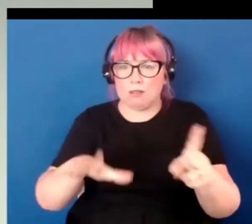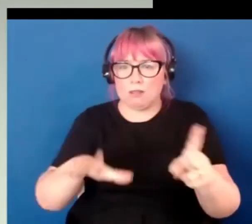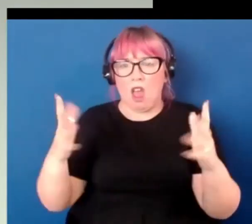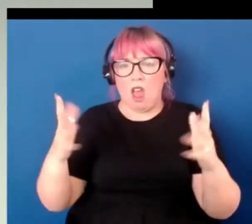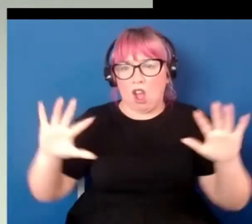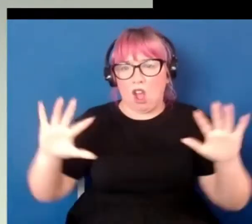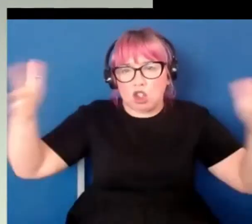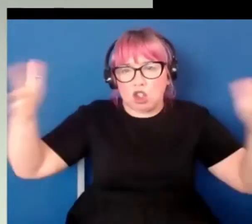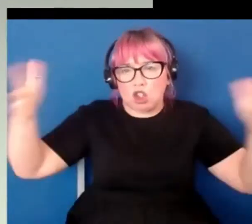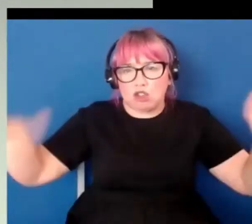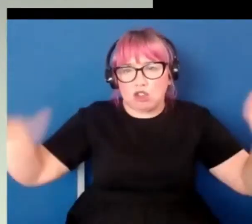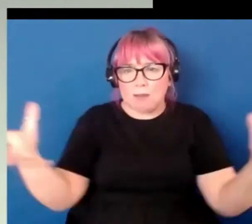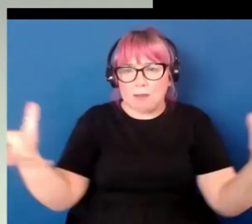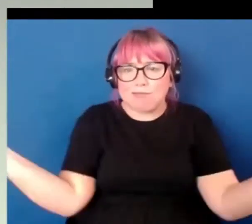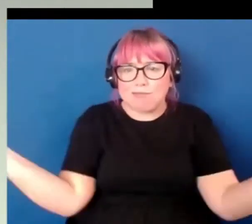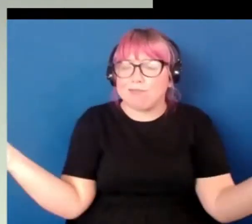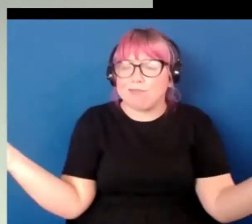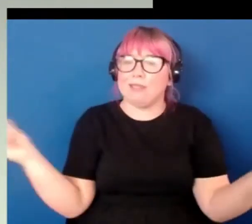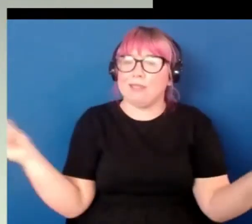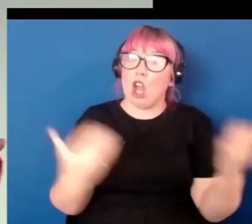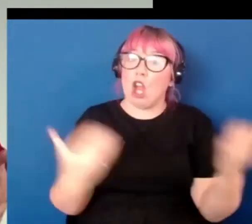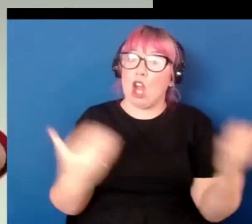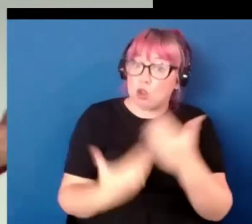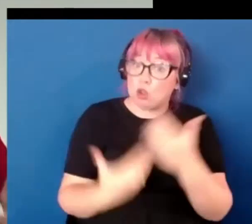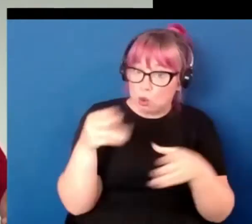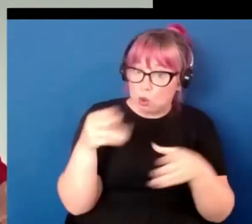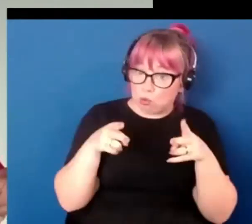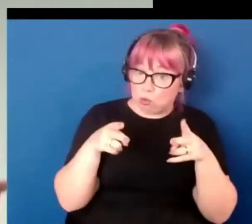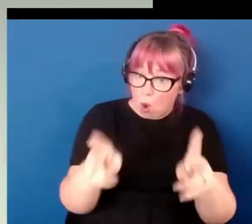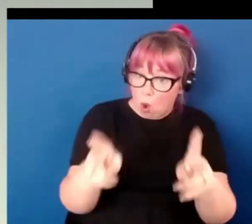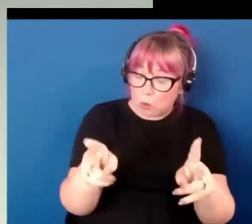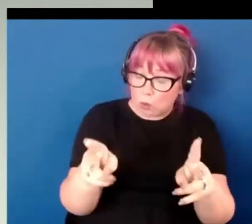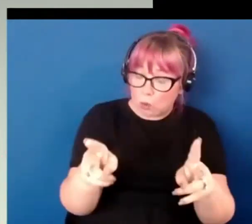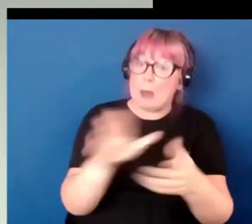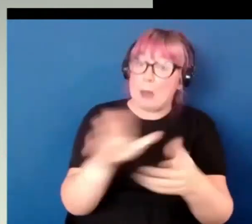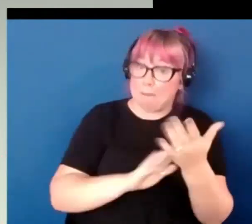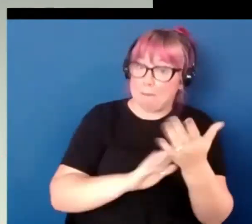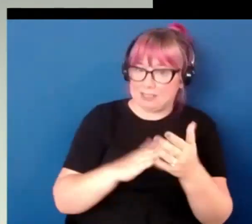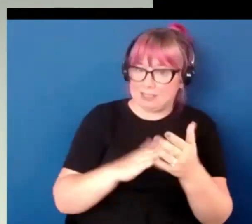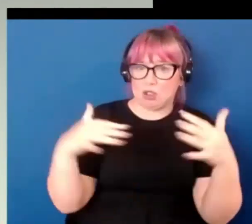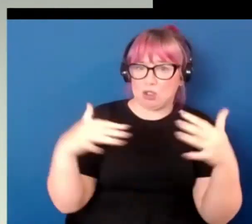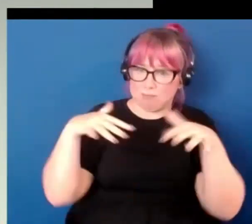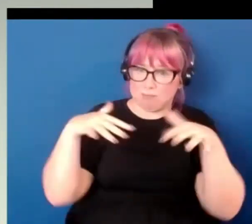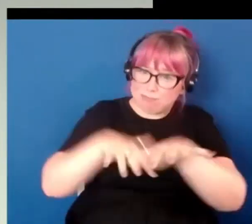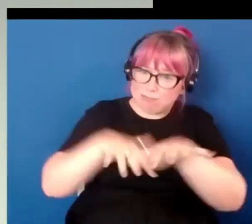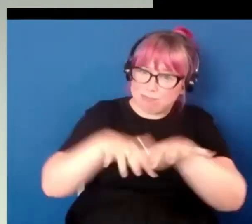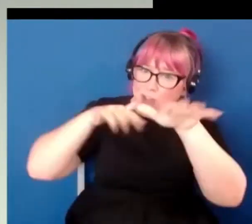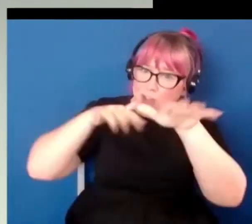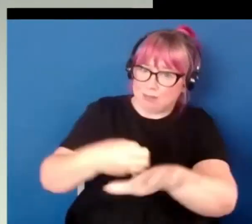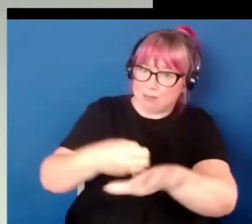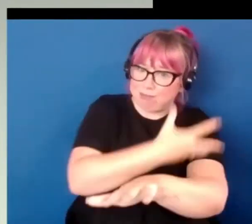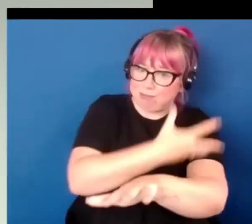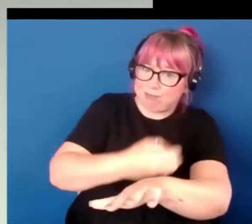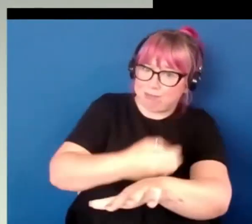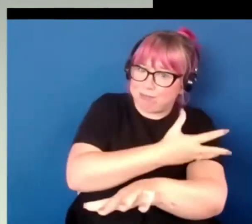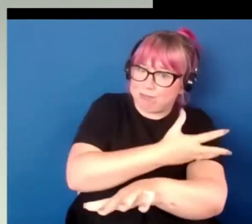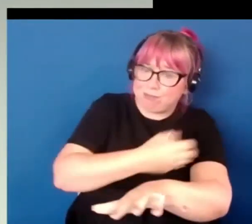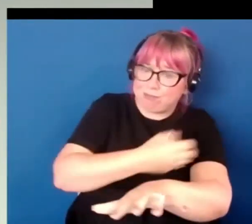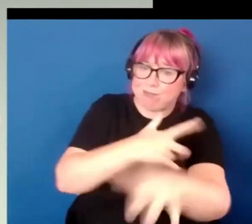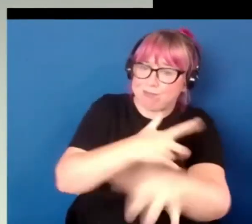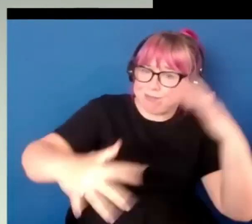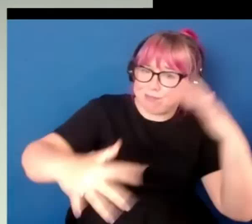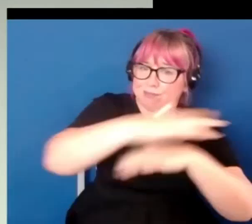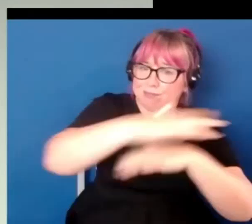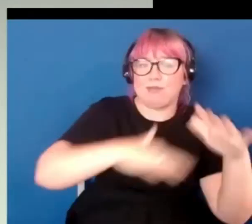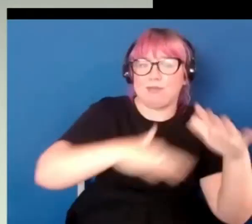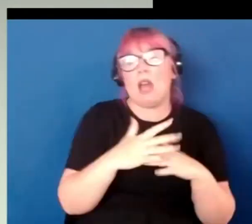new traffic. And in this century, Greens have been at the heart of new local networks, looking forward and building resilience, ready